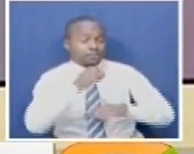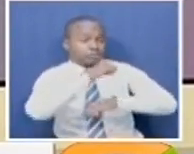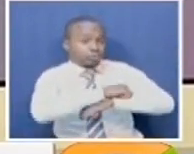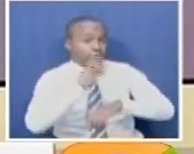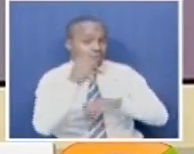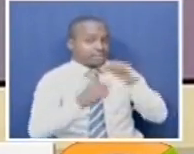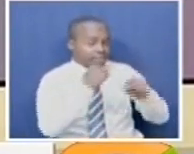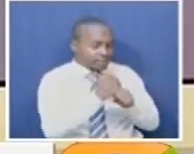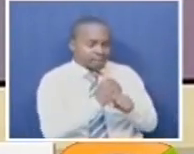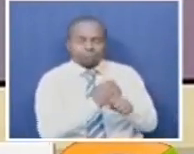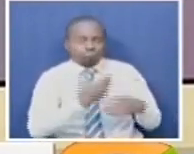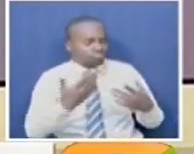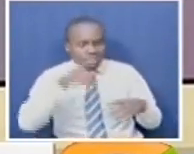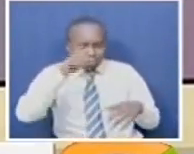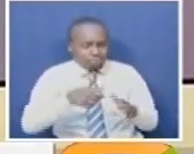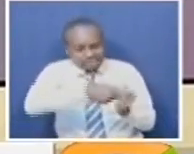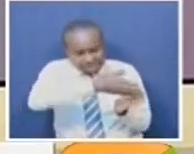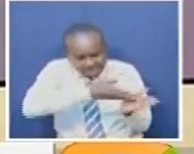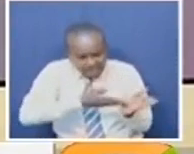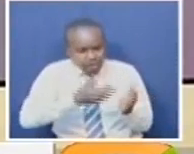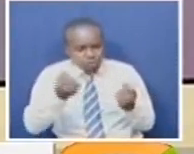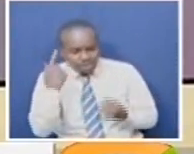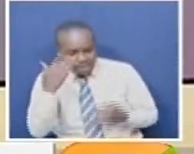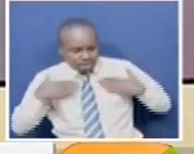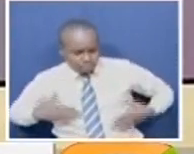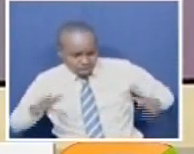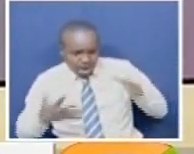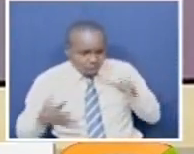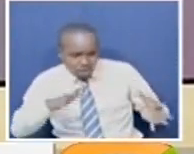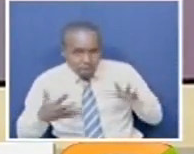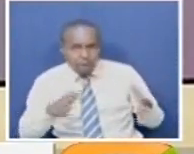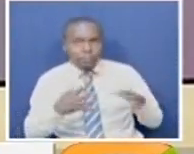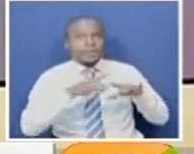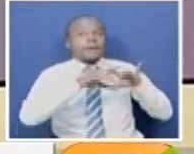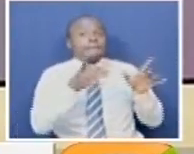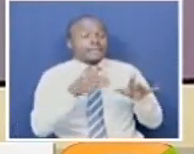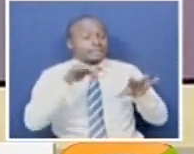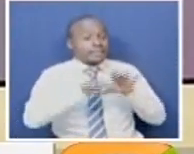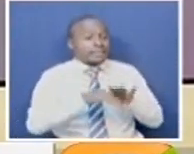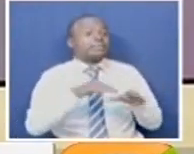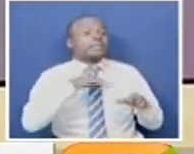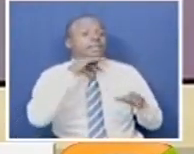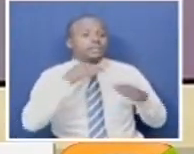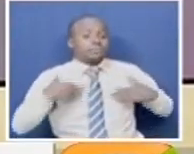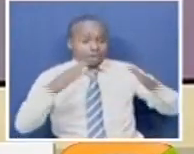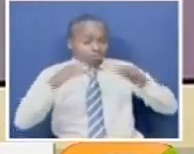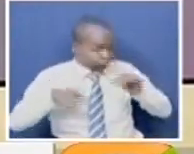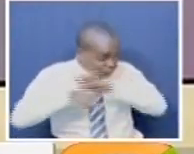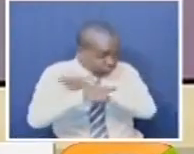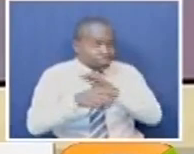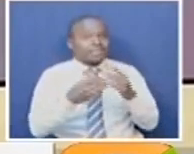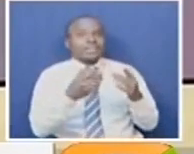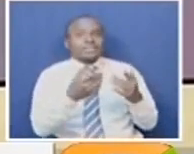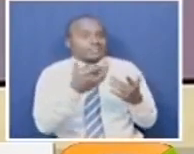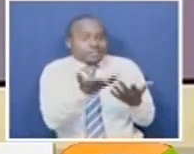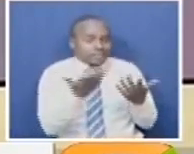Anatomy, you have to dissect to understand what goes on in the body and all that. But then in the mortuary, now it was different because it's not a